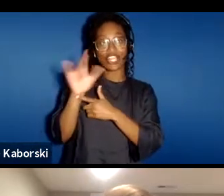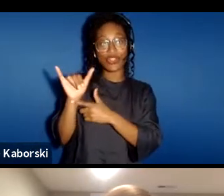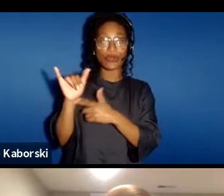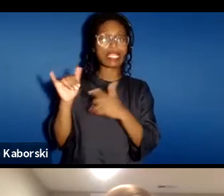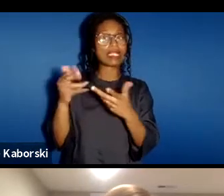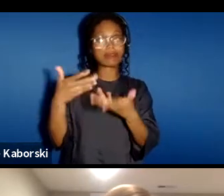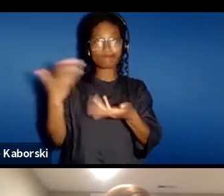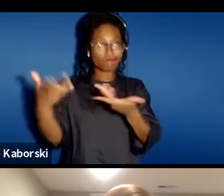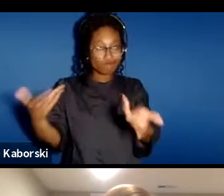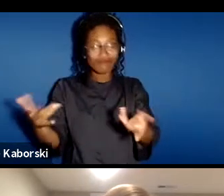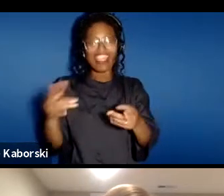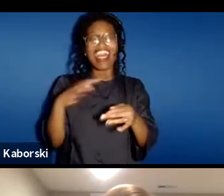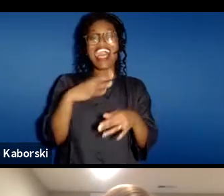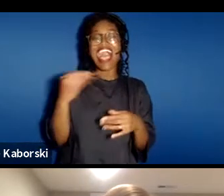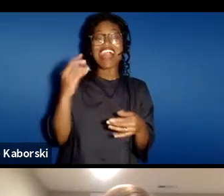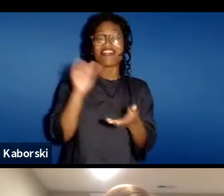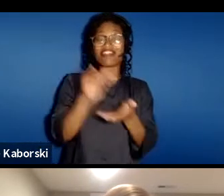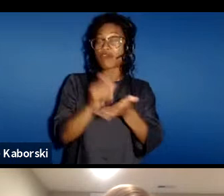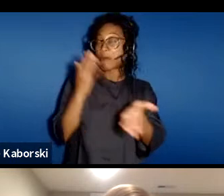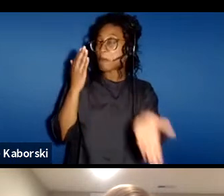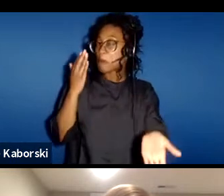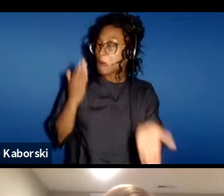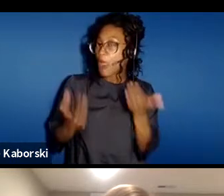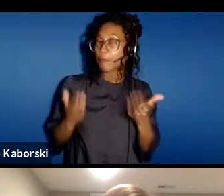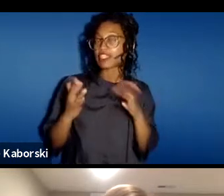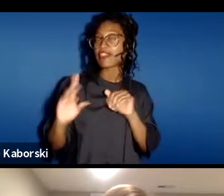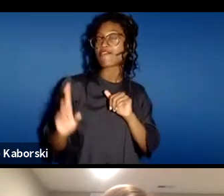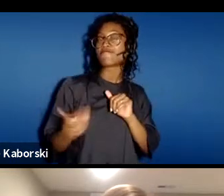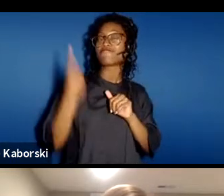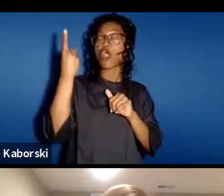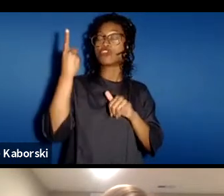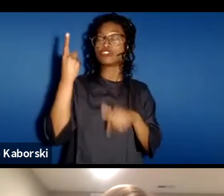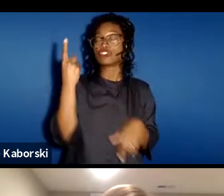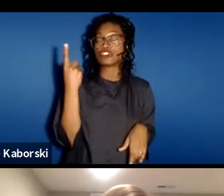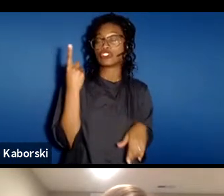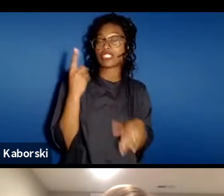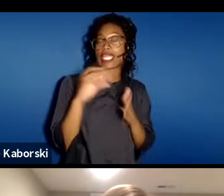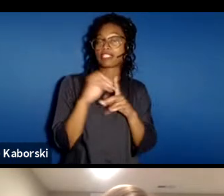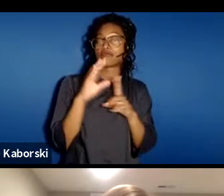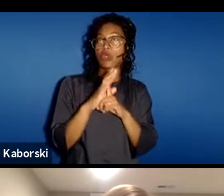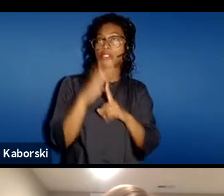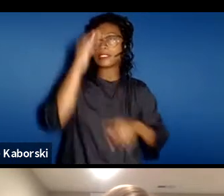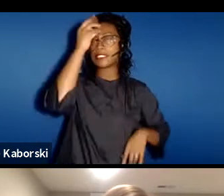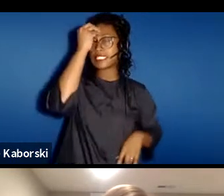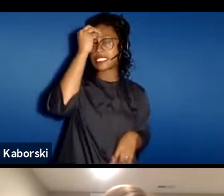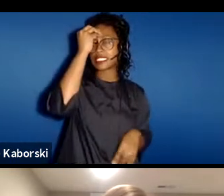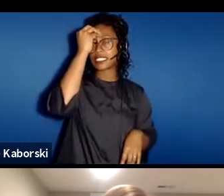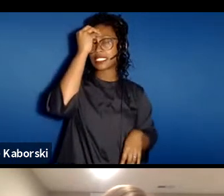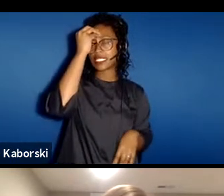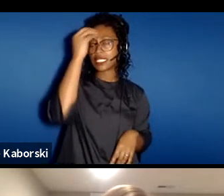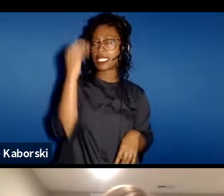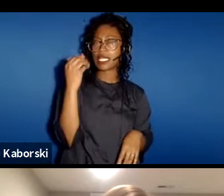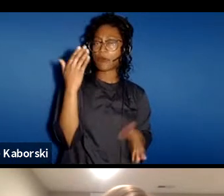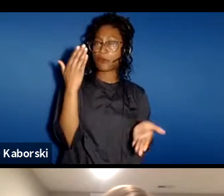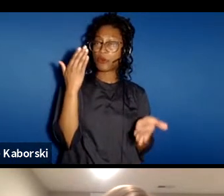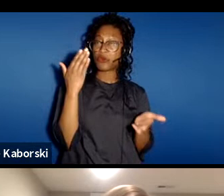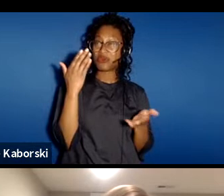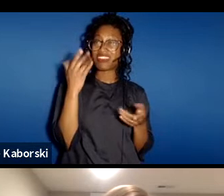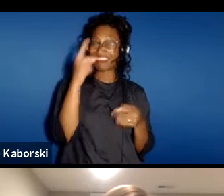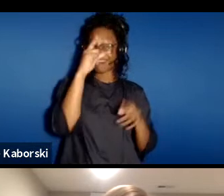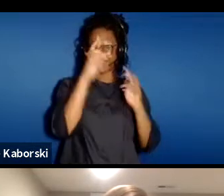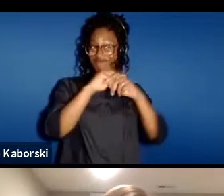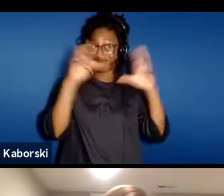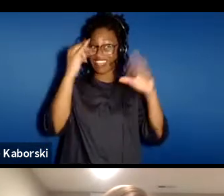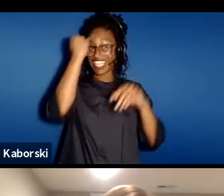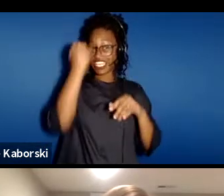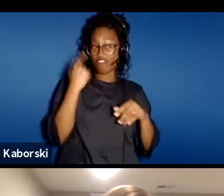And that was probably the first exposure to asking myself the question of, all right, we made this idea for the